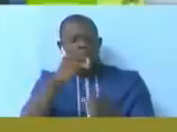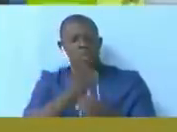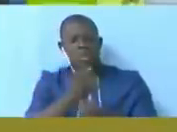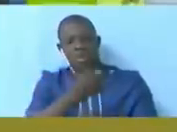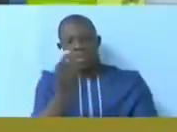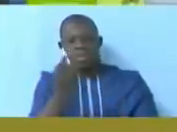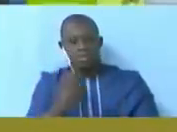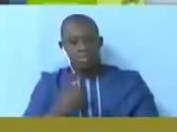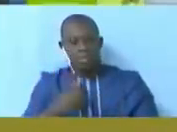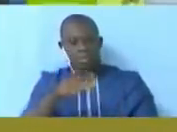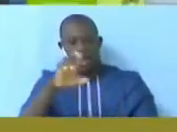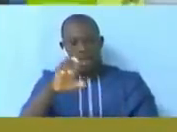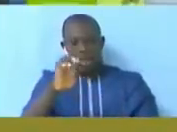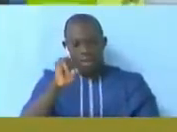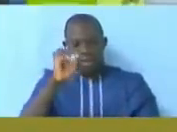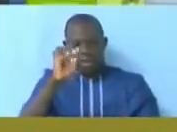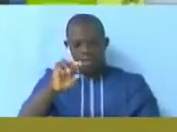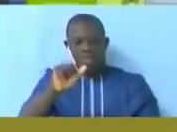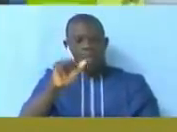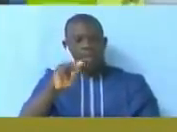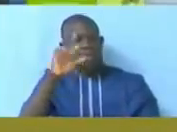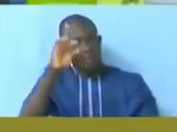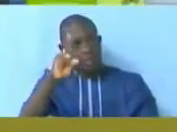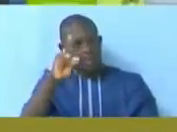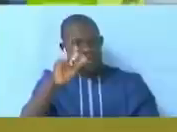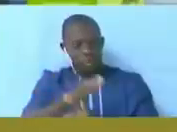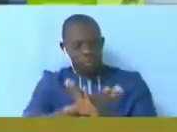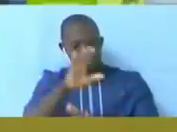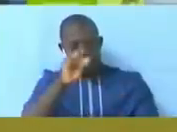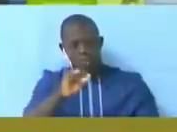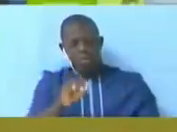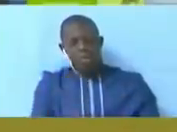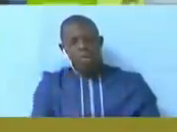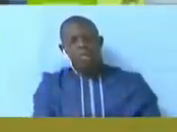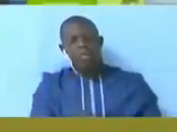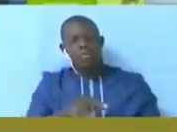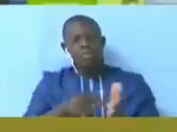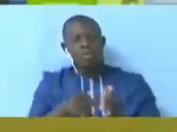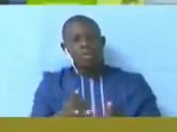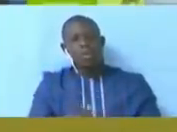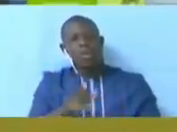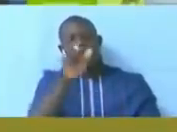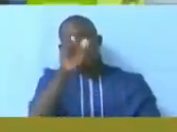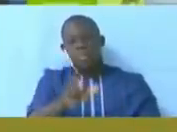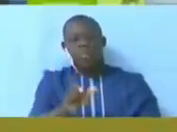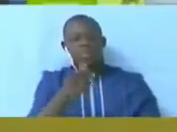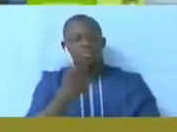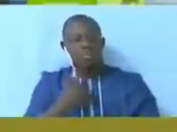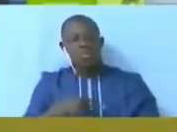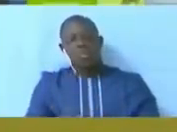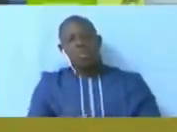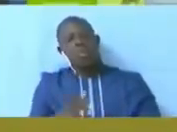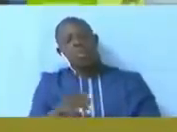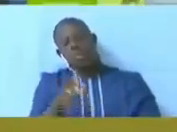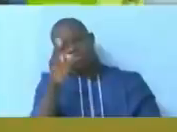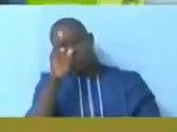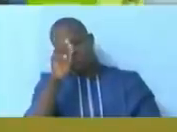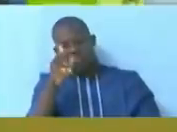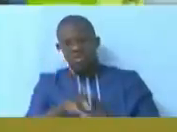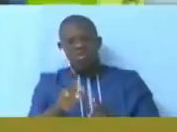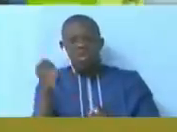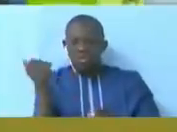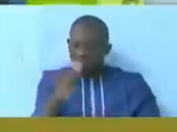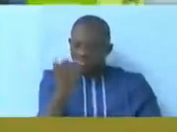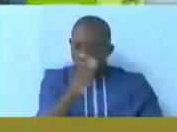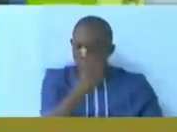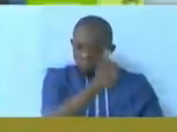sambari man, I would have been a charlatan in the society today. Amonta bitilo